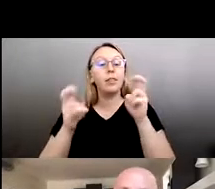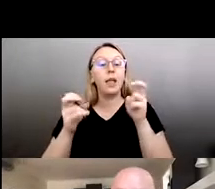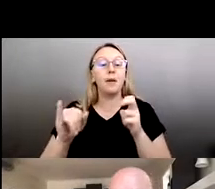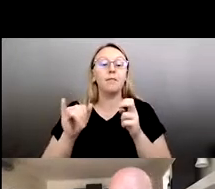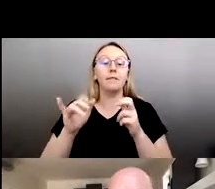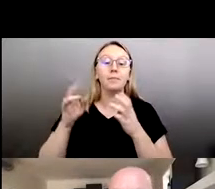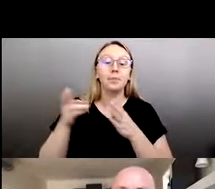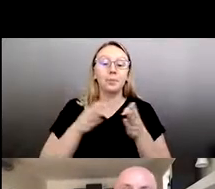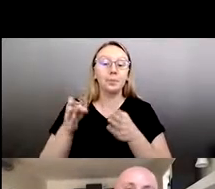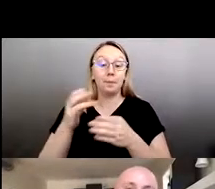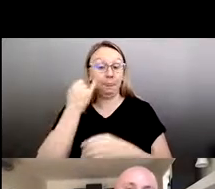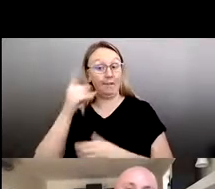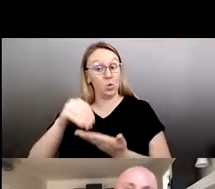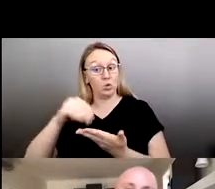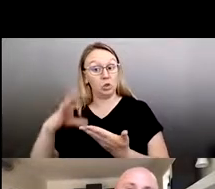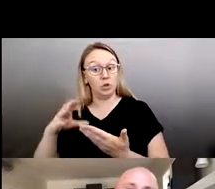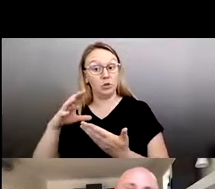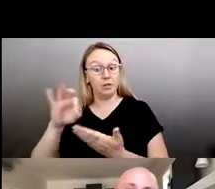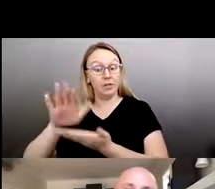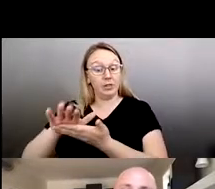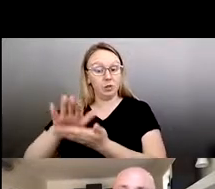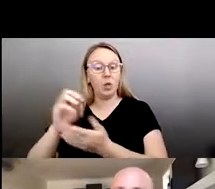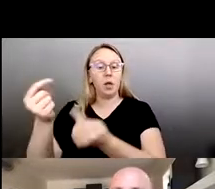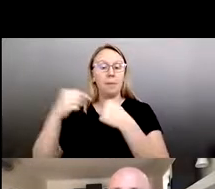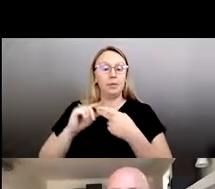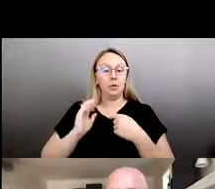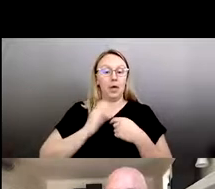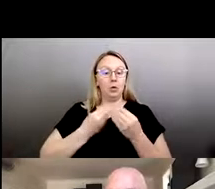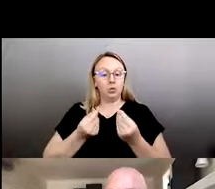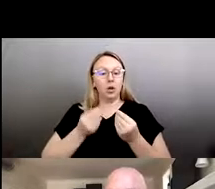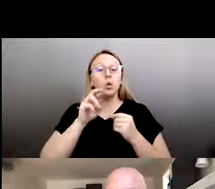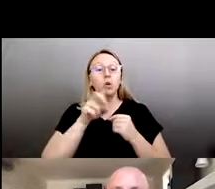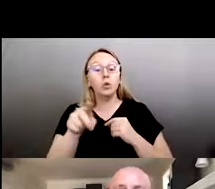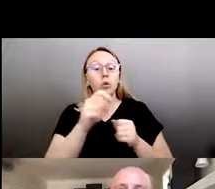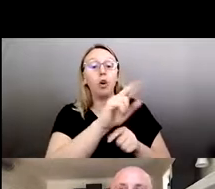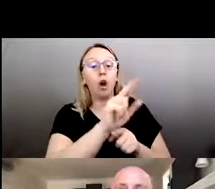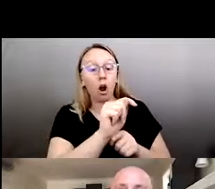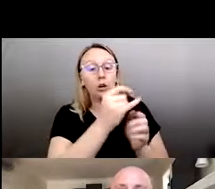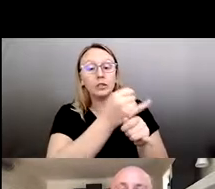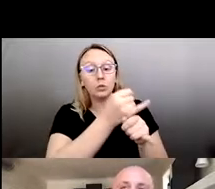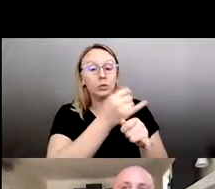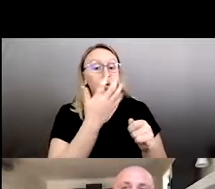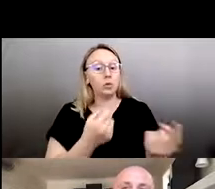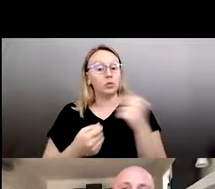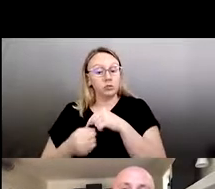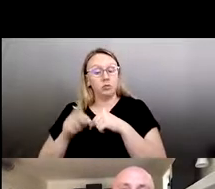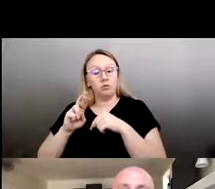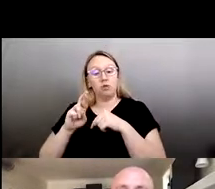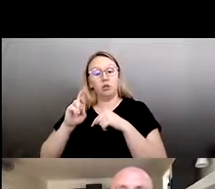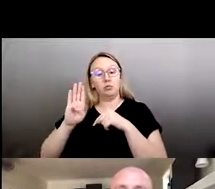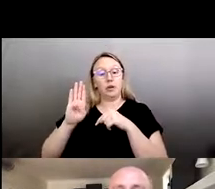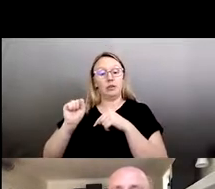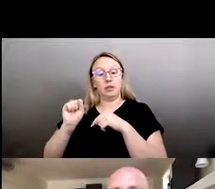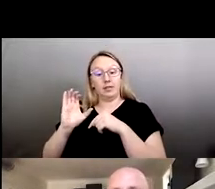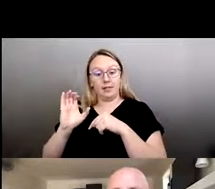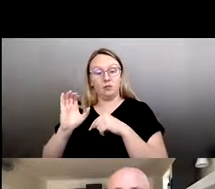if you were a student at the school and coming from our campus, or if any of you were at the Art Institute and wanted to visit the Roger Brown study collection, you could come here through